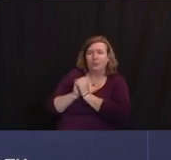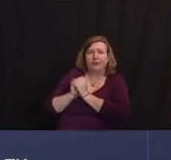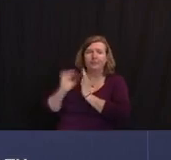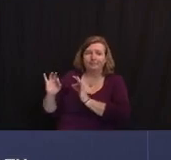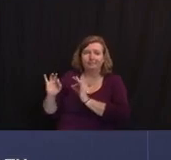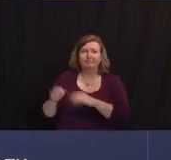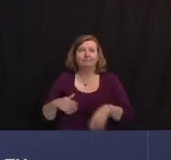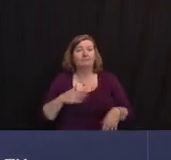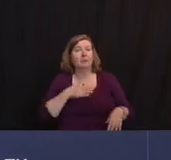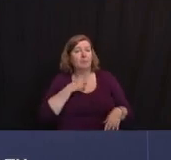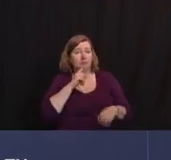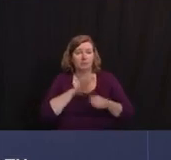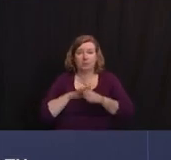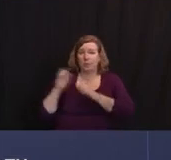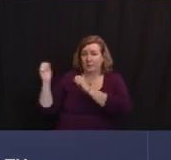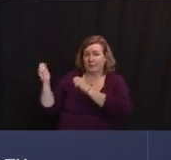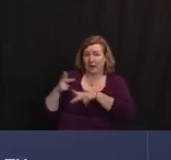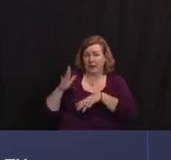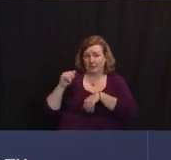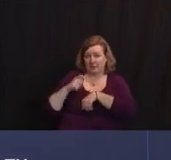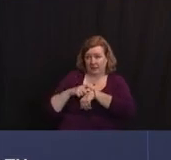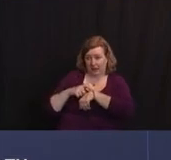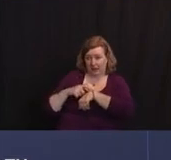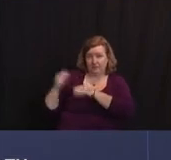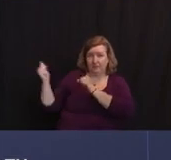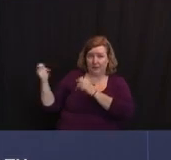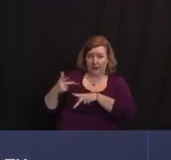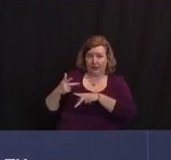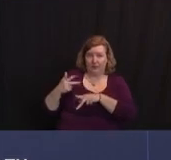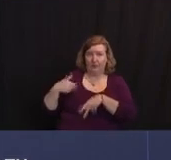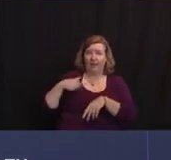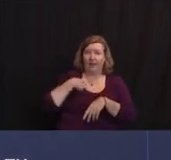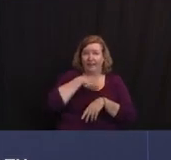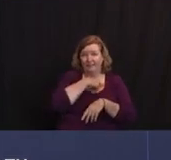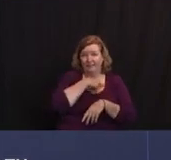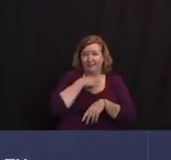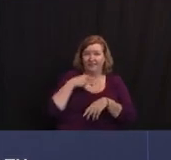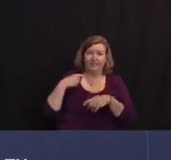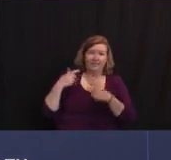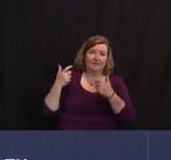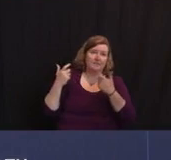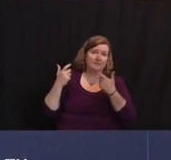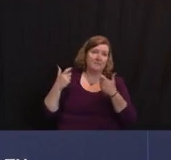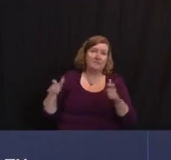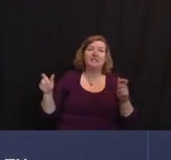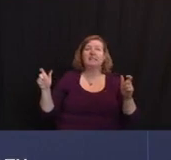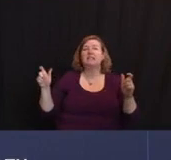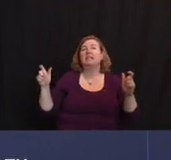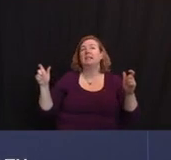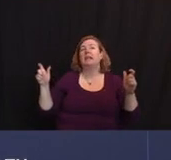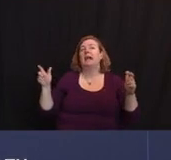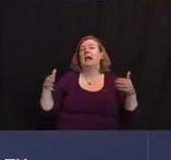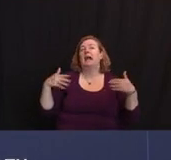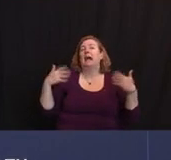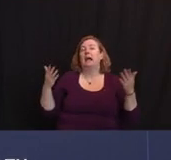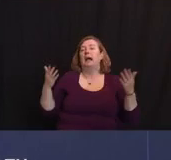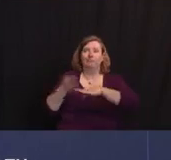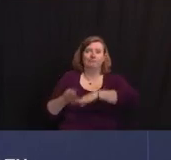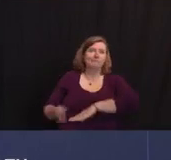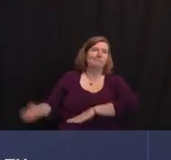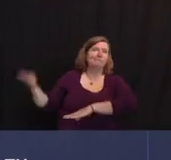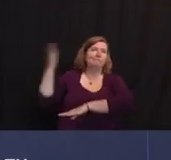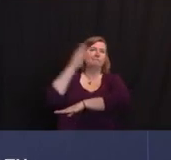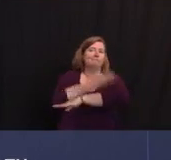is when you come back, by the time you're back here, we have a quantum meaningfully improvement in the